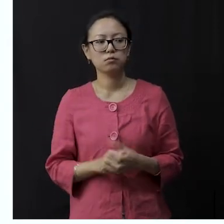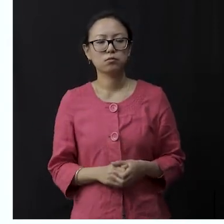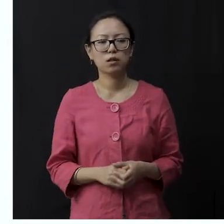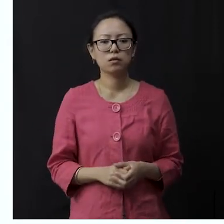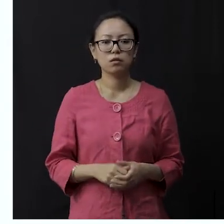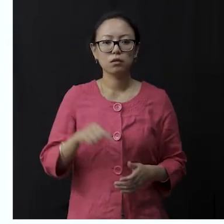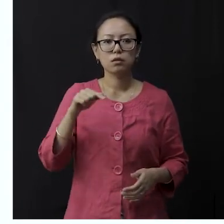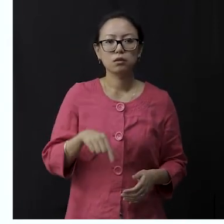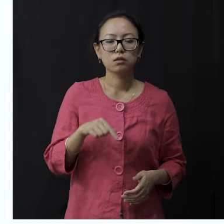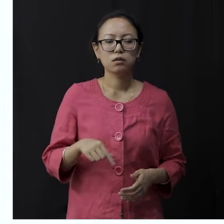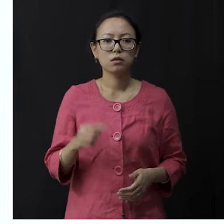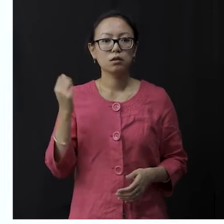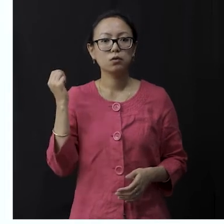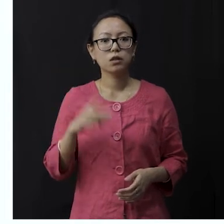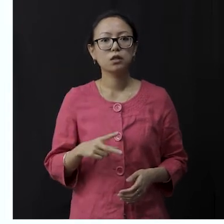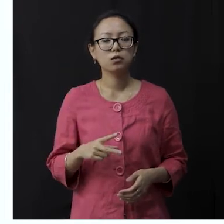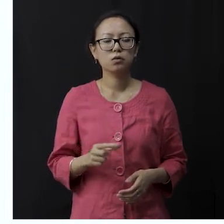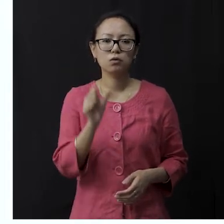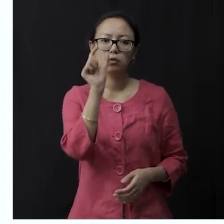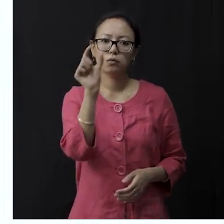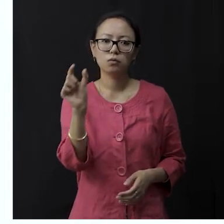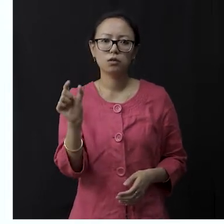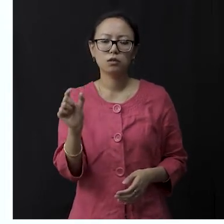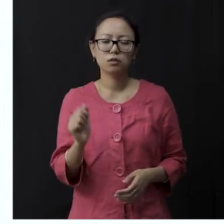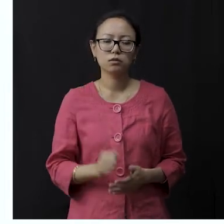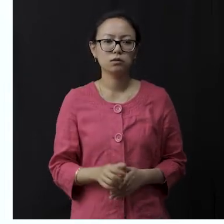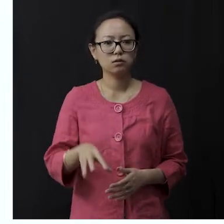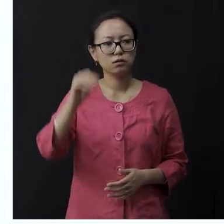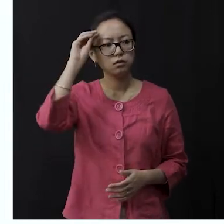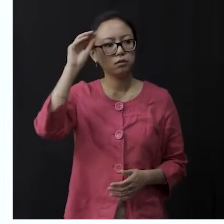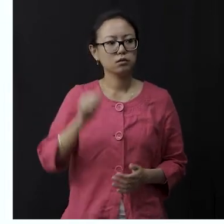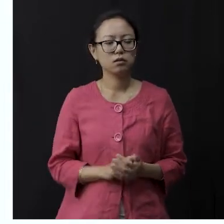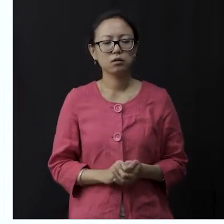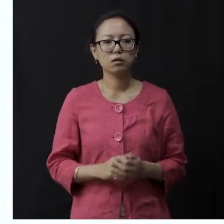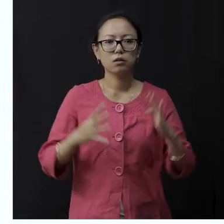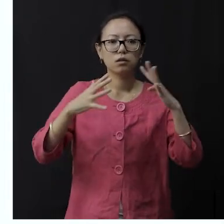we will learn some new words from the poem. Okay, the first one is wee,